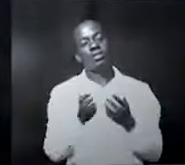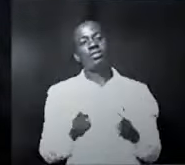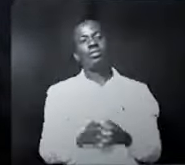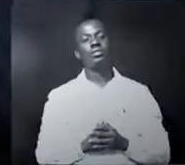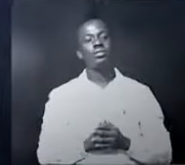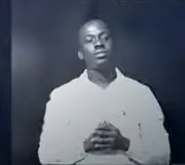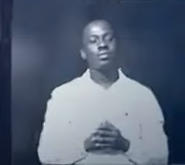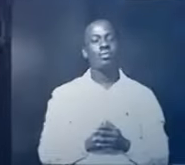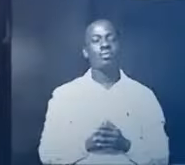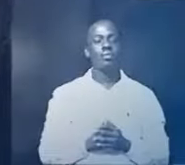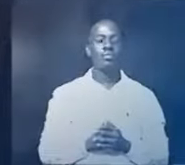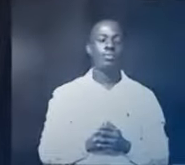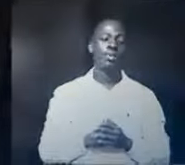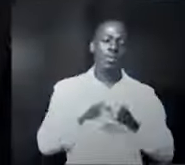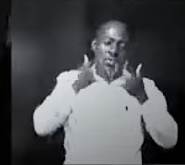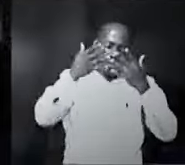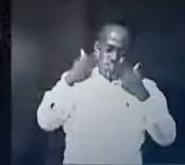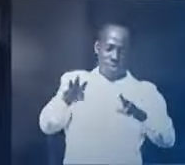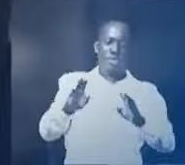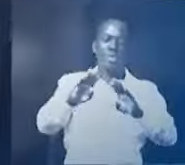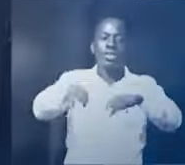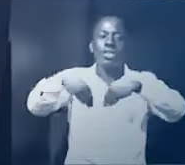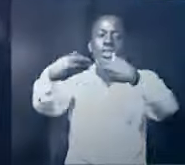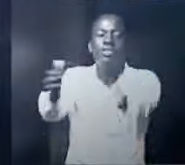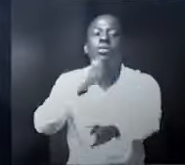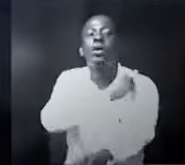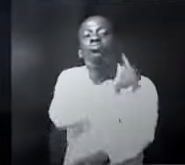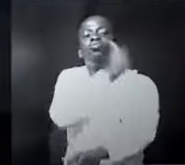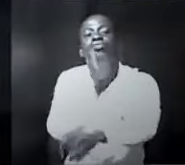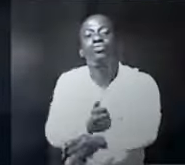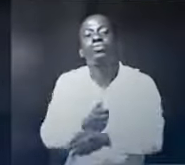and giving the authority to do so.